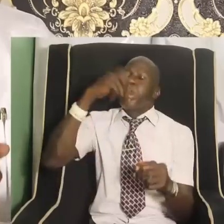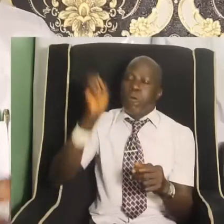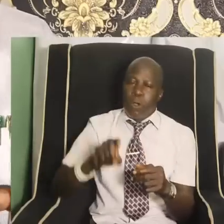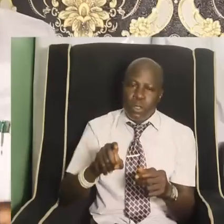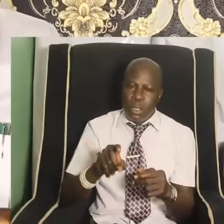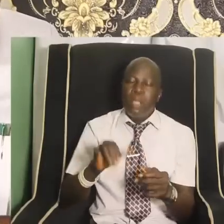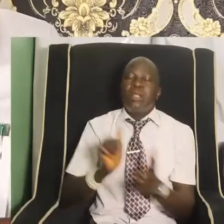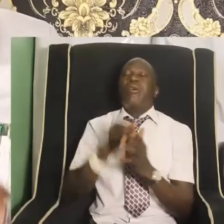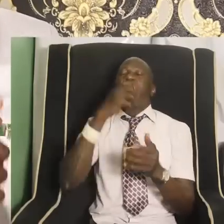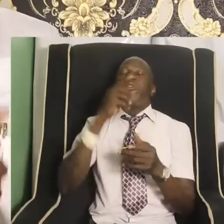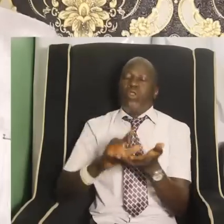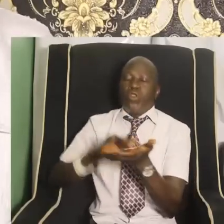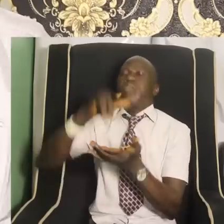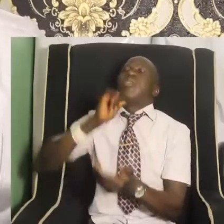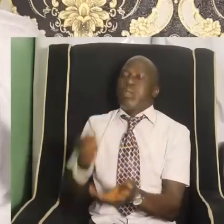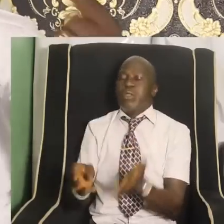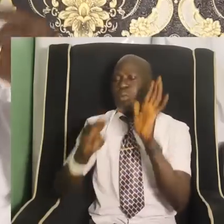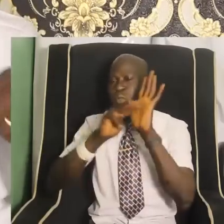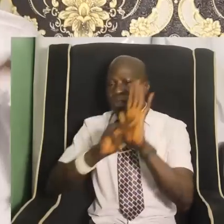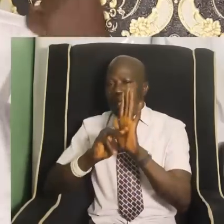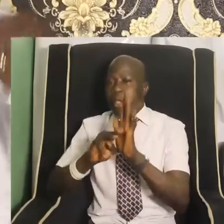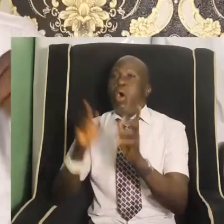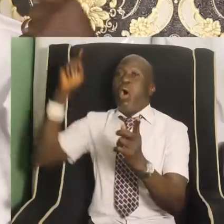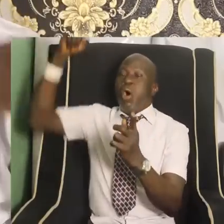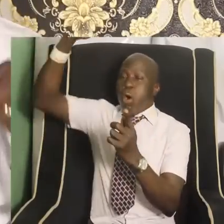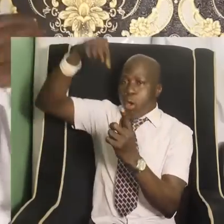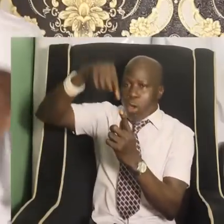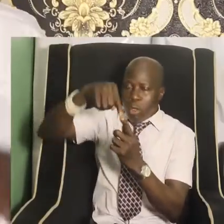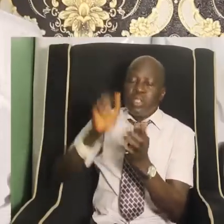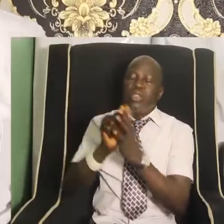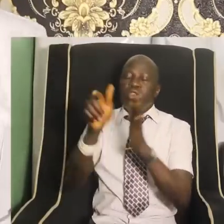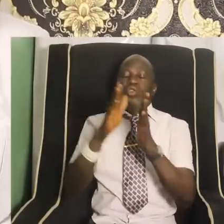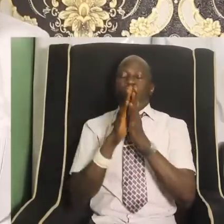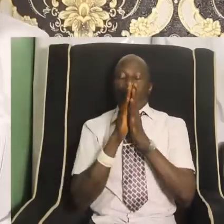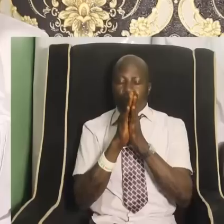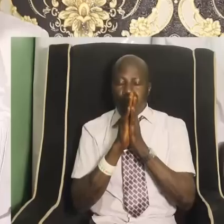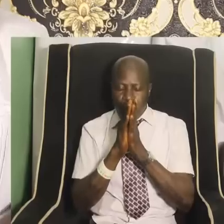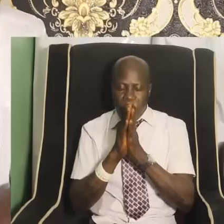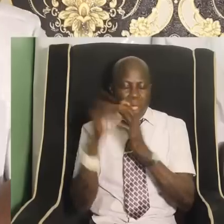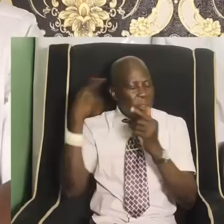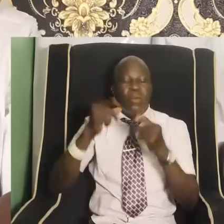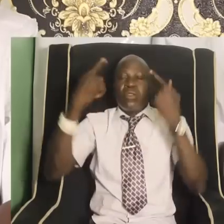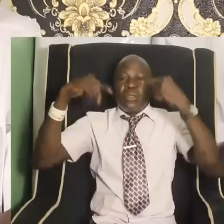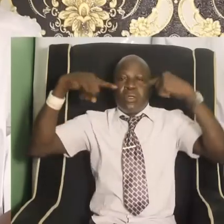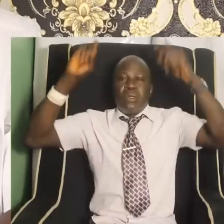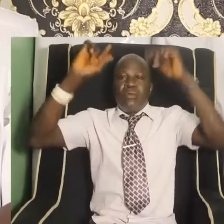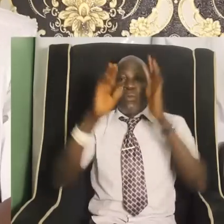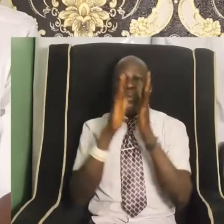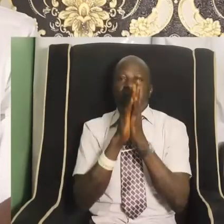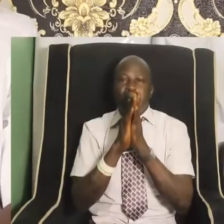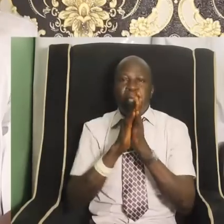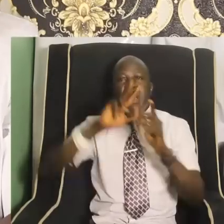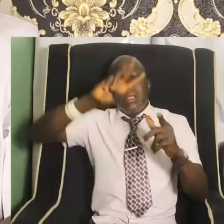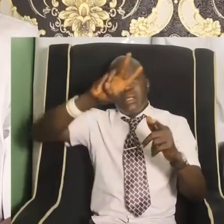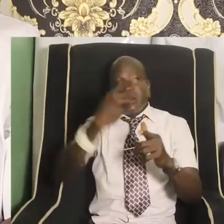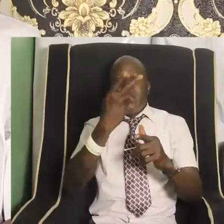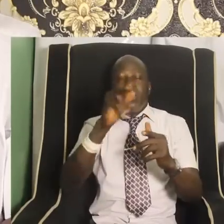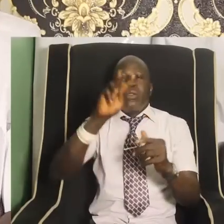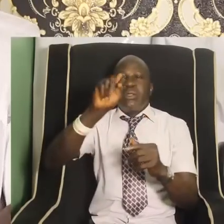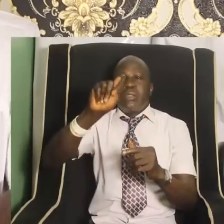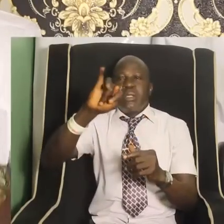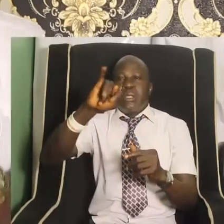not a cause. Glory has not manifest. Until you pray successful prayer.